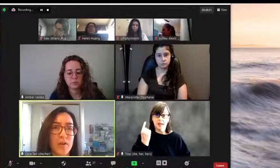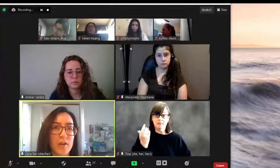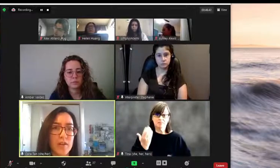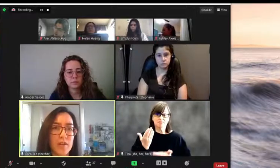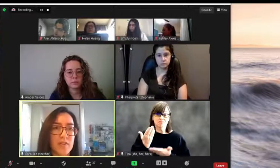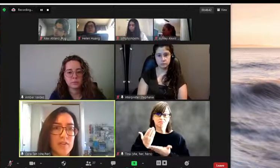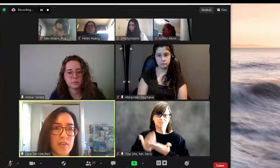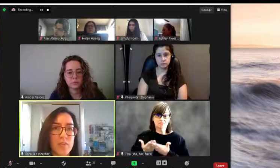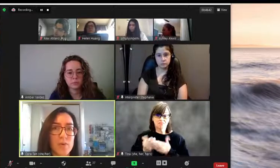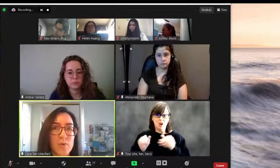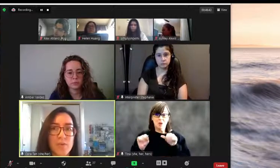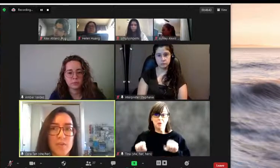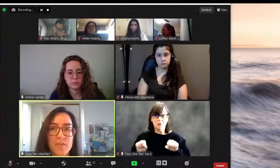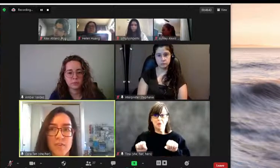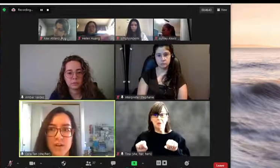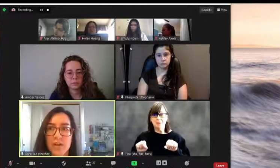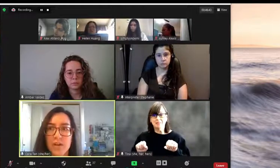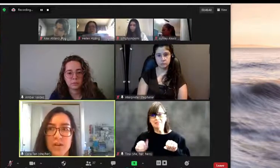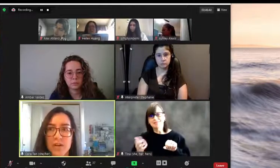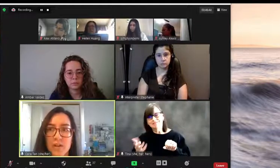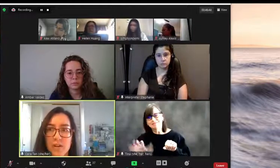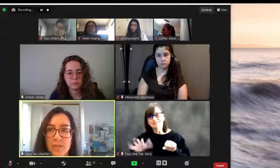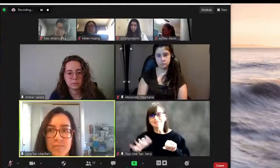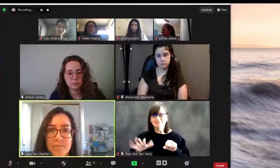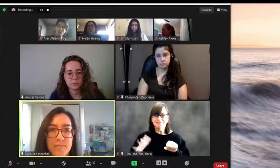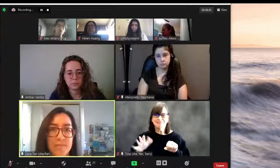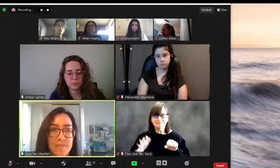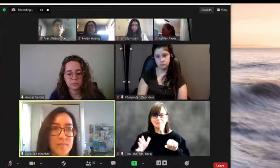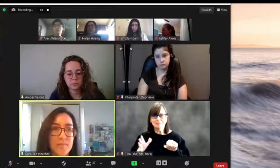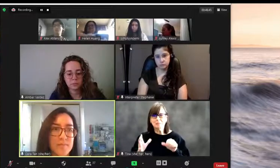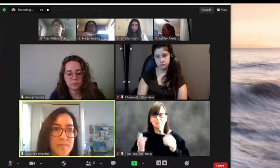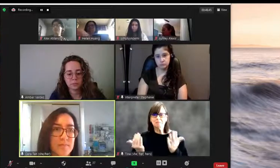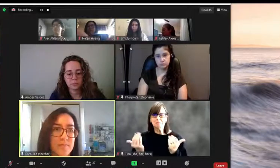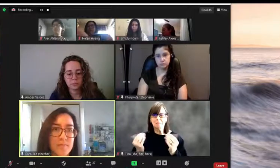though. Let's be more specific.